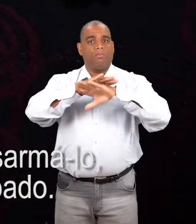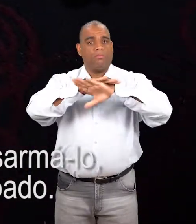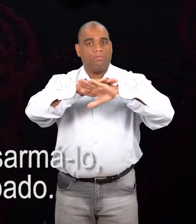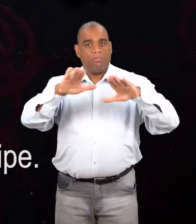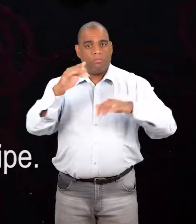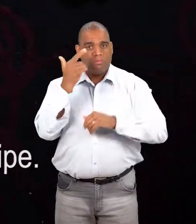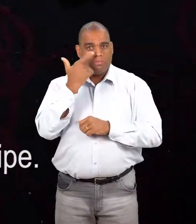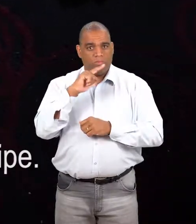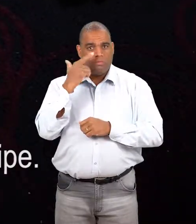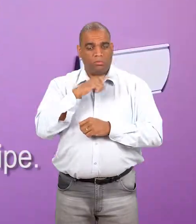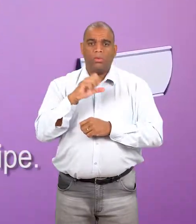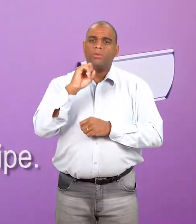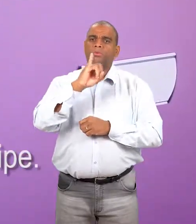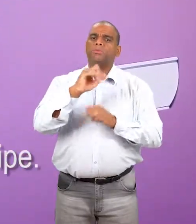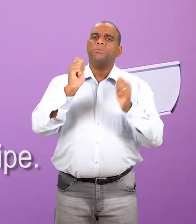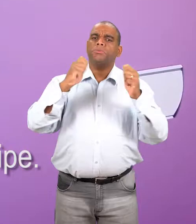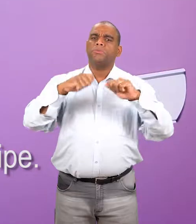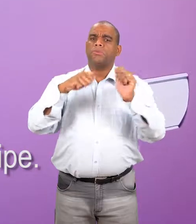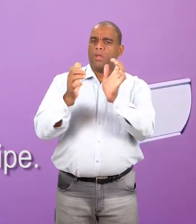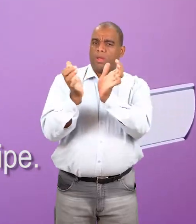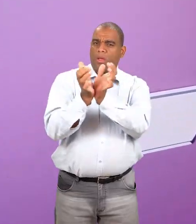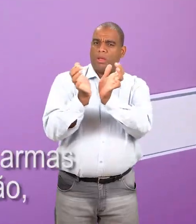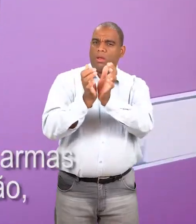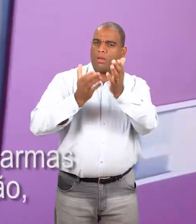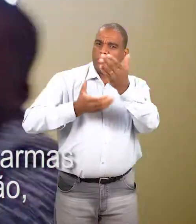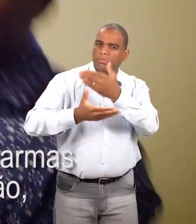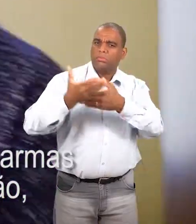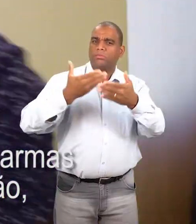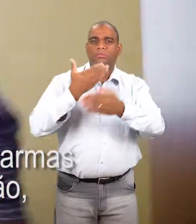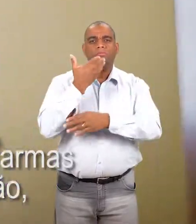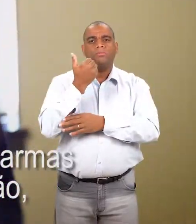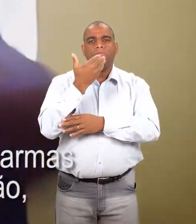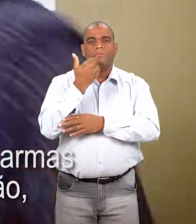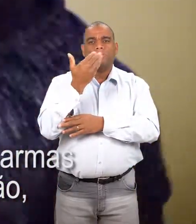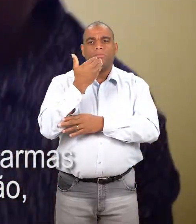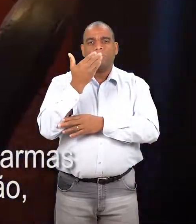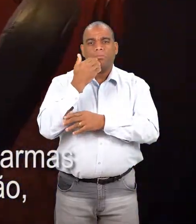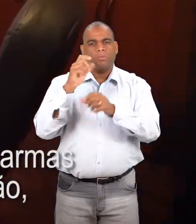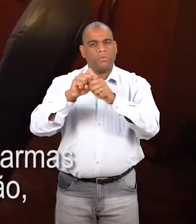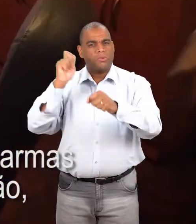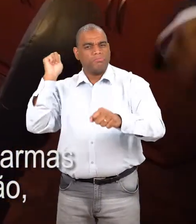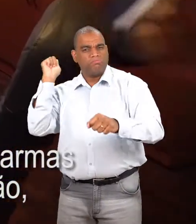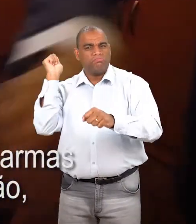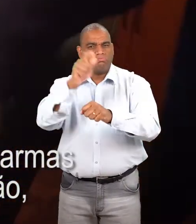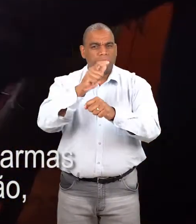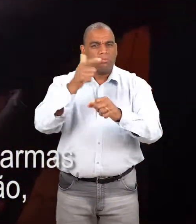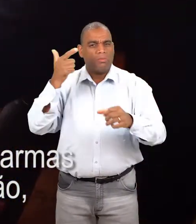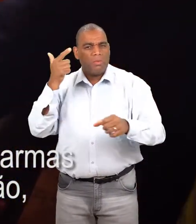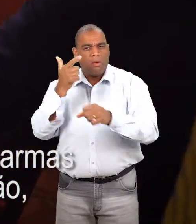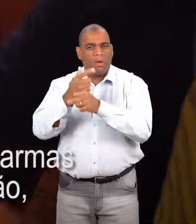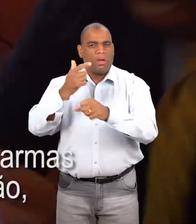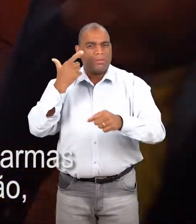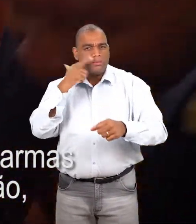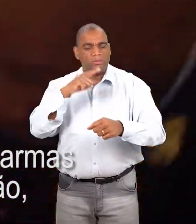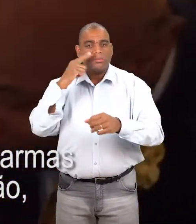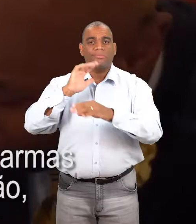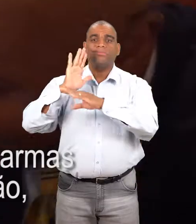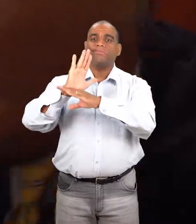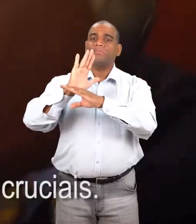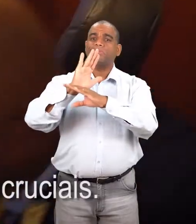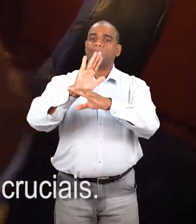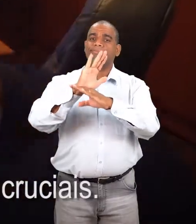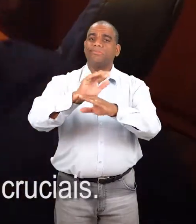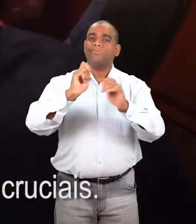be over. If possible, act as a team. Throwing things, yelling, using improvised weapons can all be effective in this